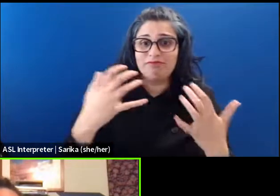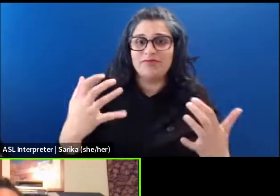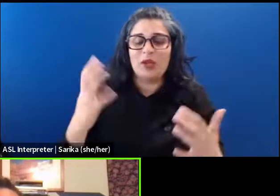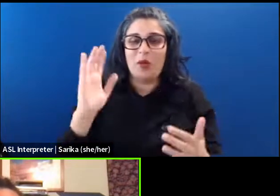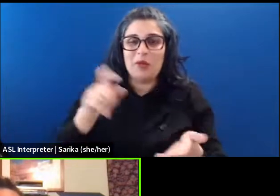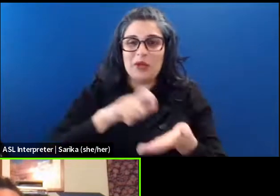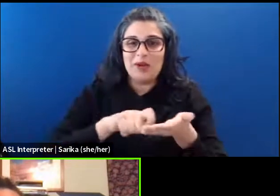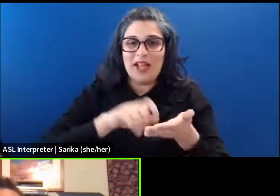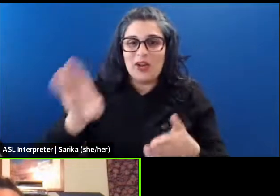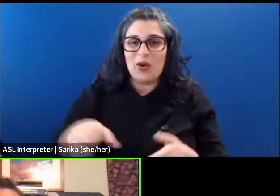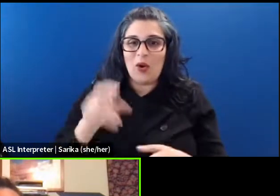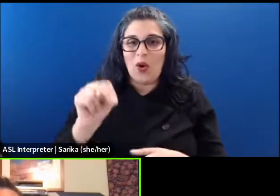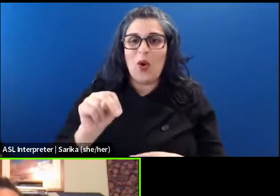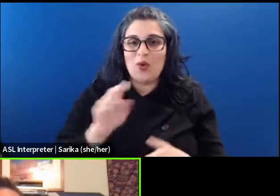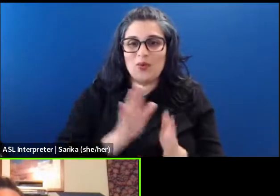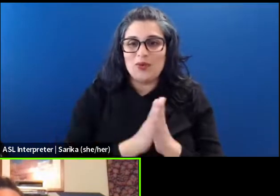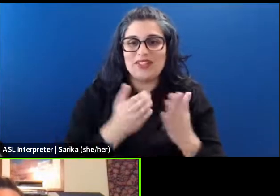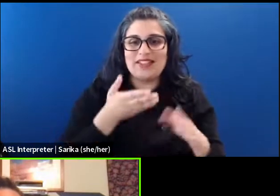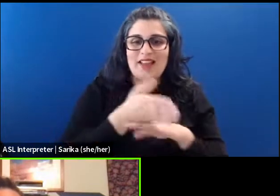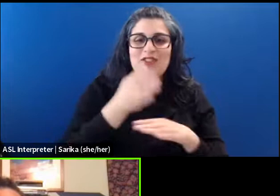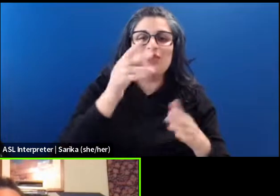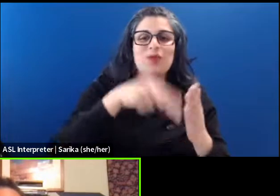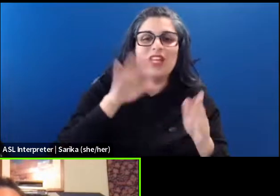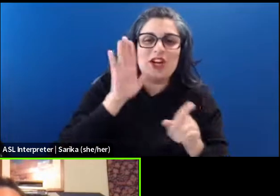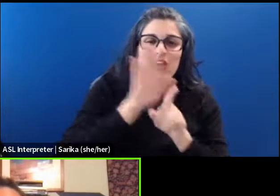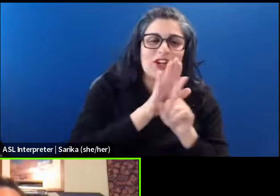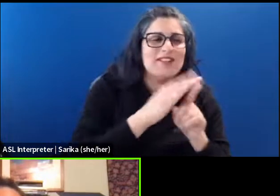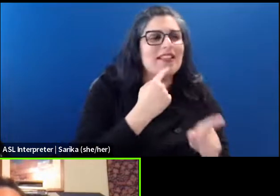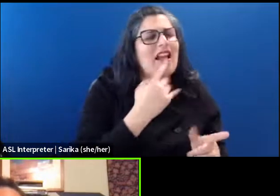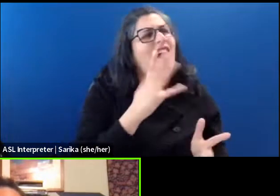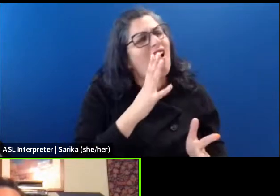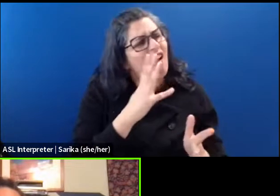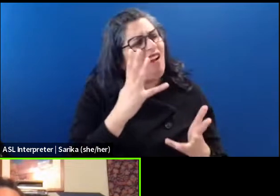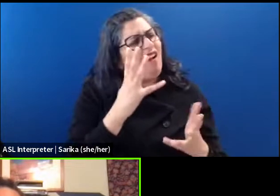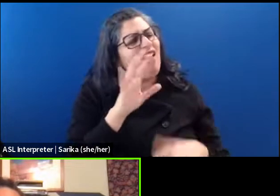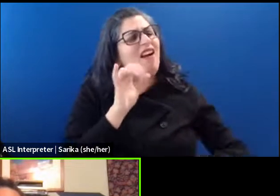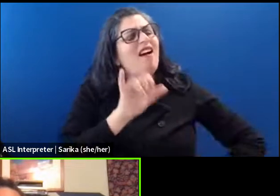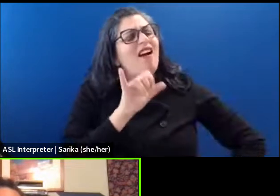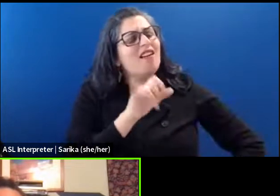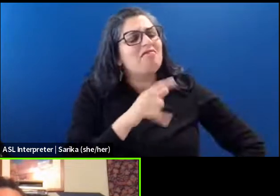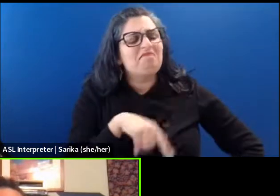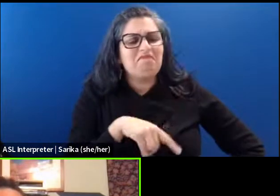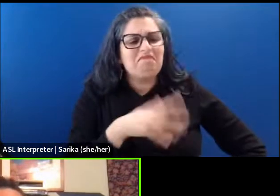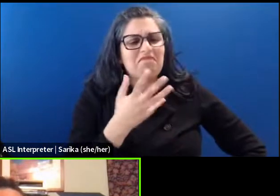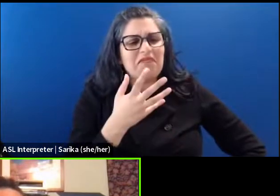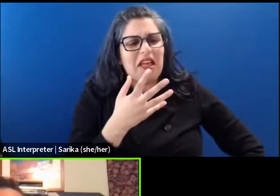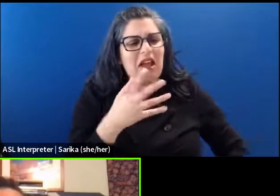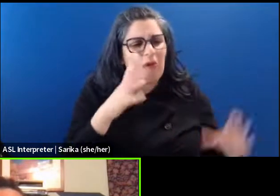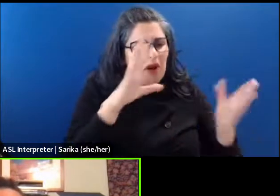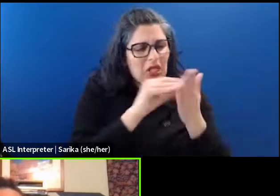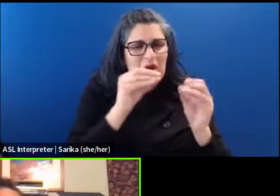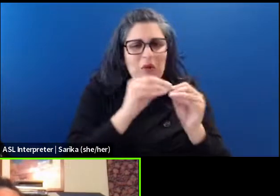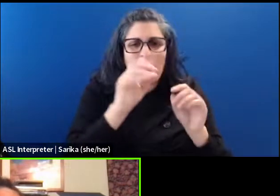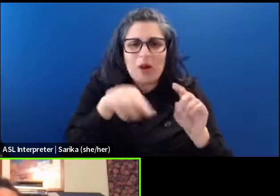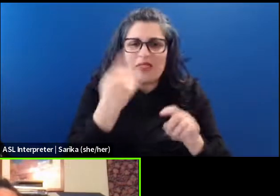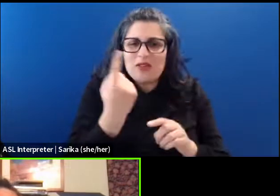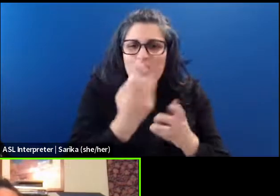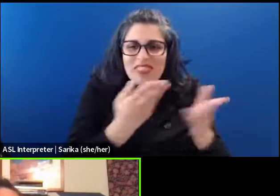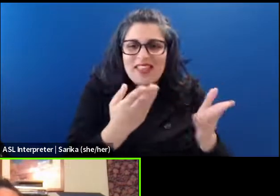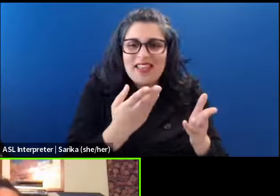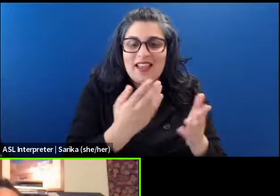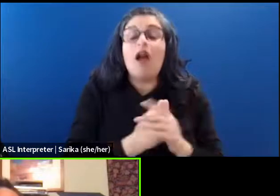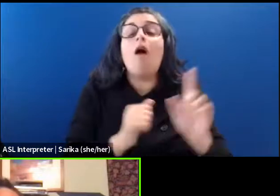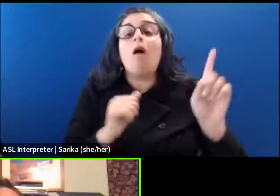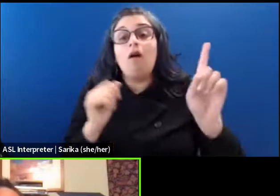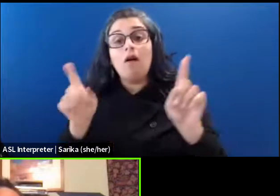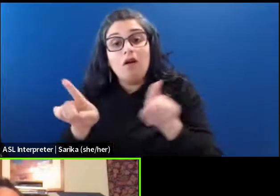your own books after you read Rima's and are like, hey, I really want to find out more about this. And I will say too,